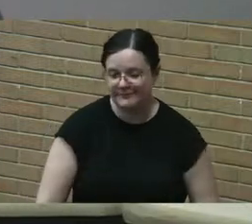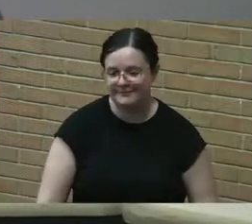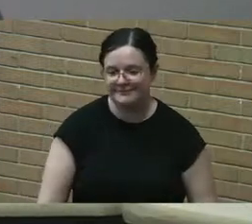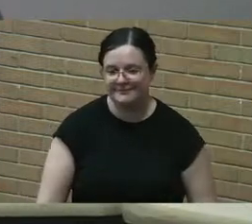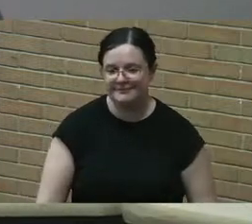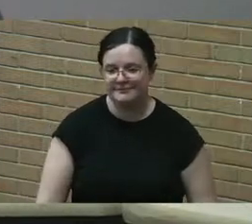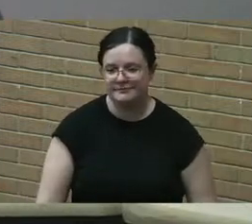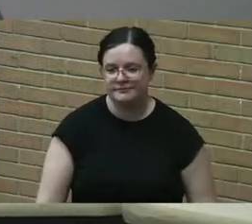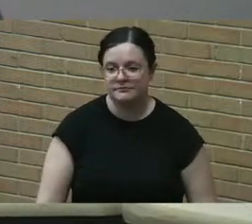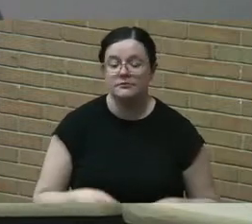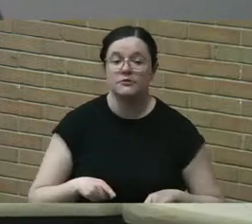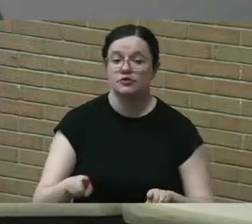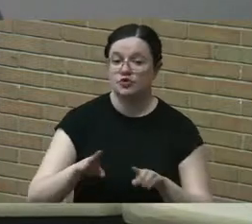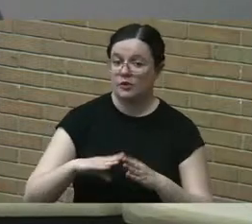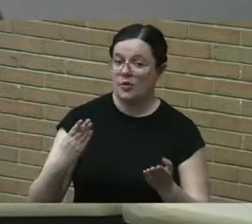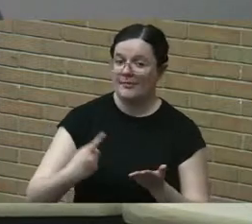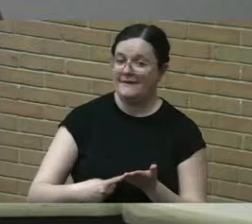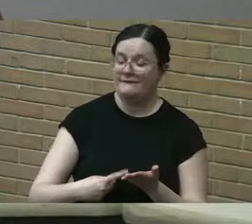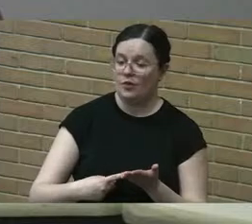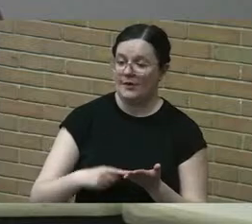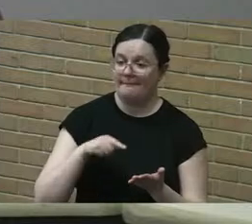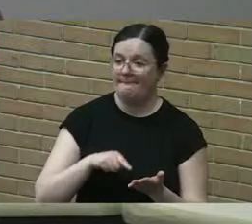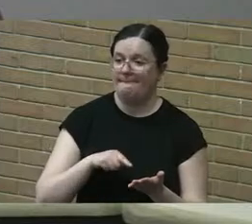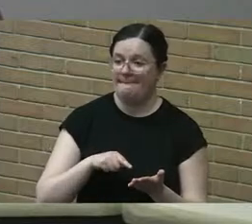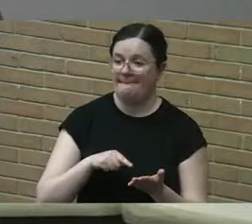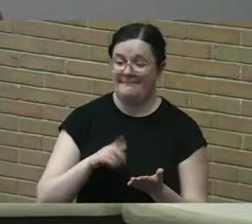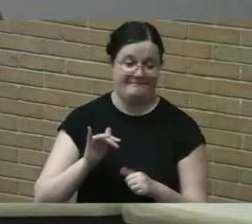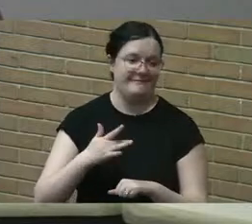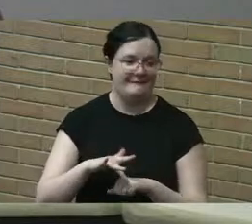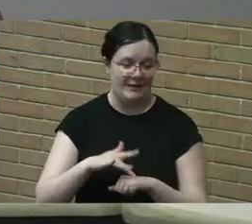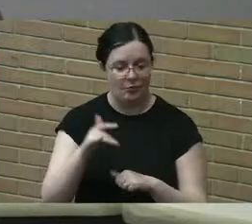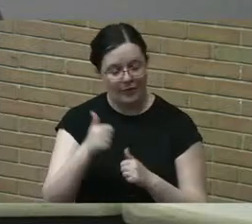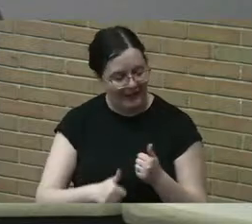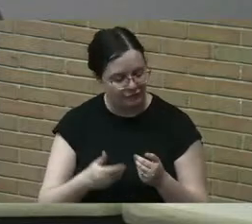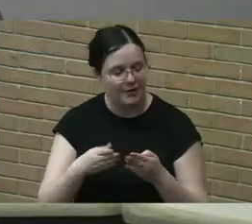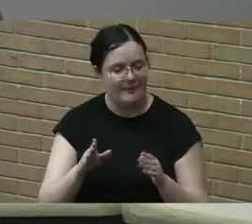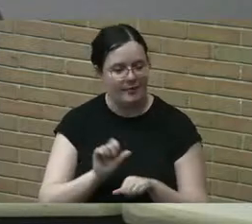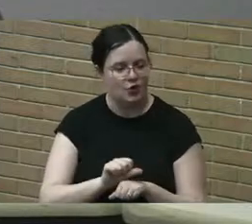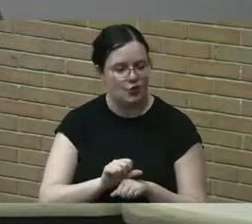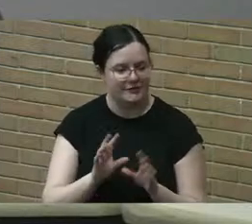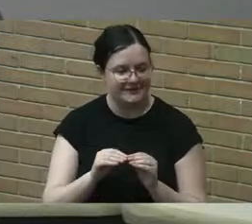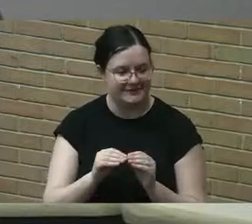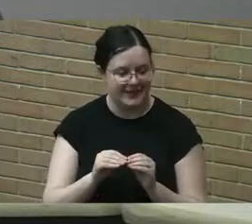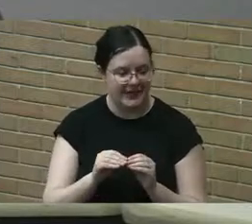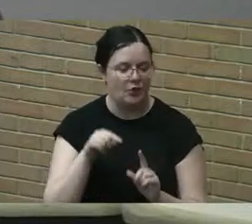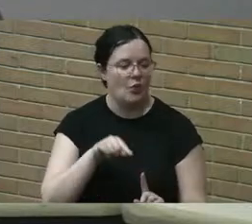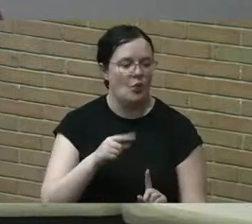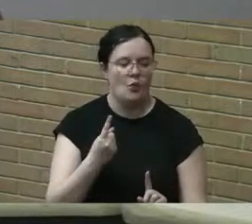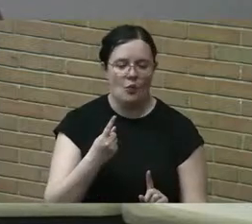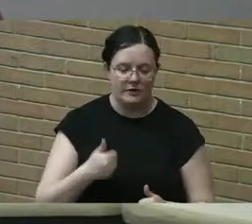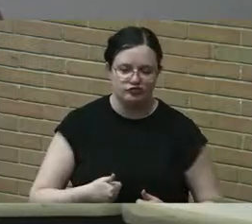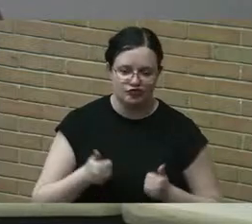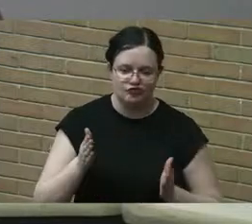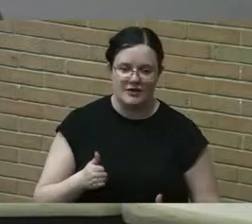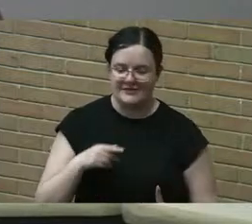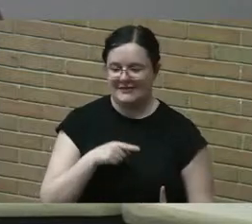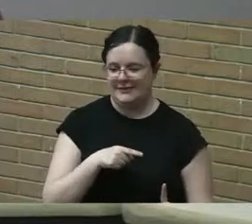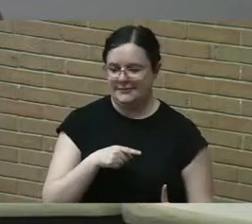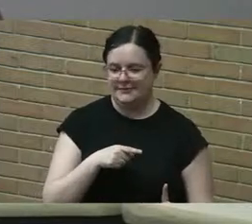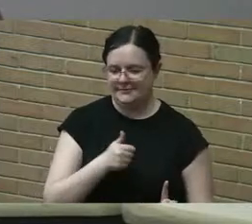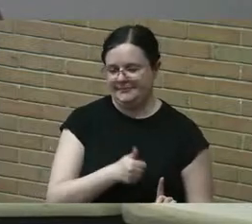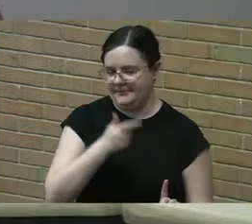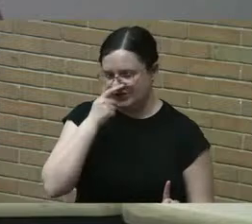During our open forum, which we make available at every Public Works meeting, resident with an interest